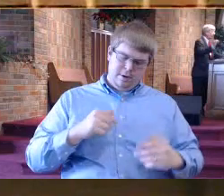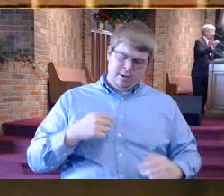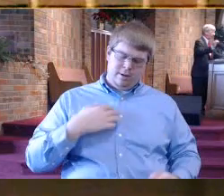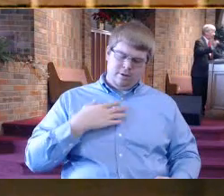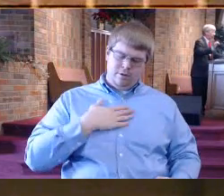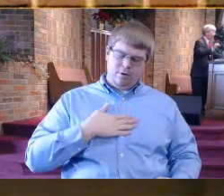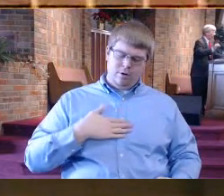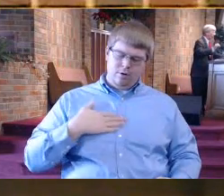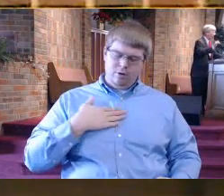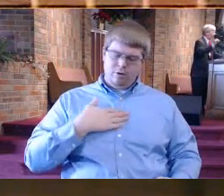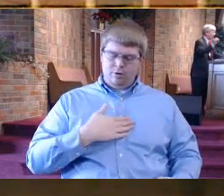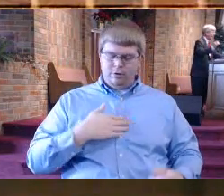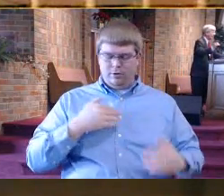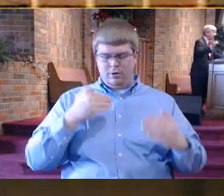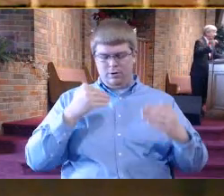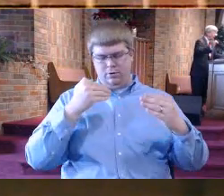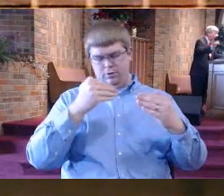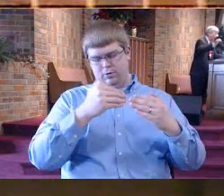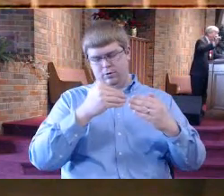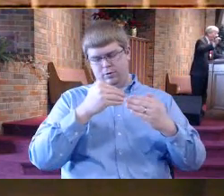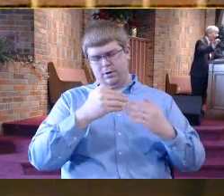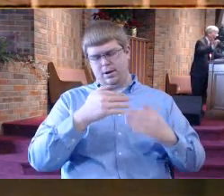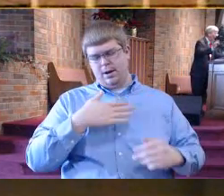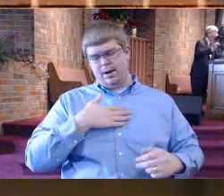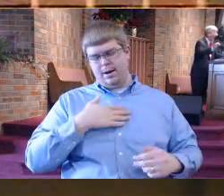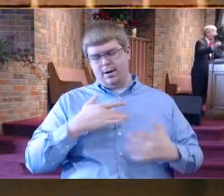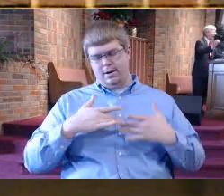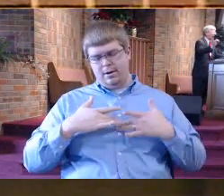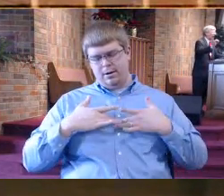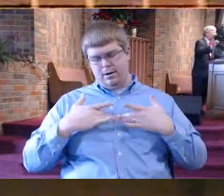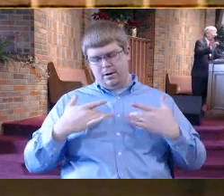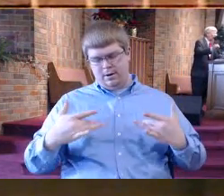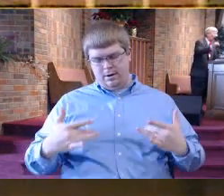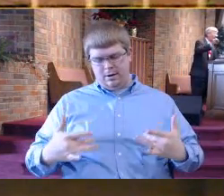nearer, close to thy